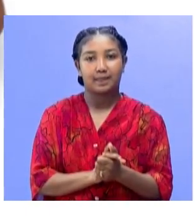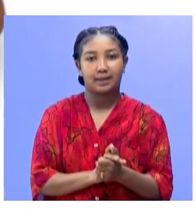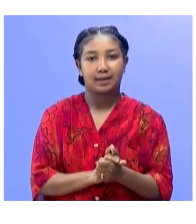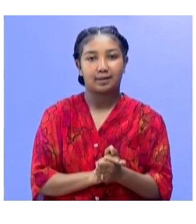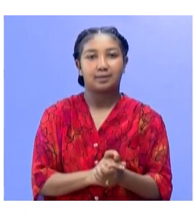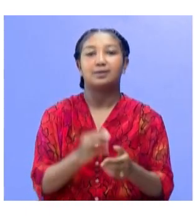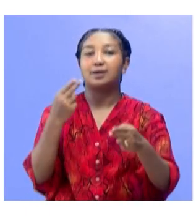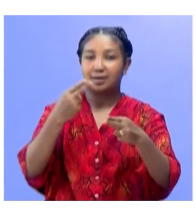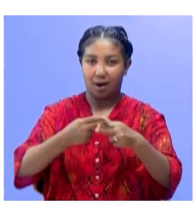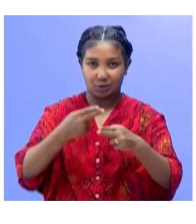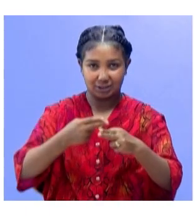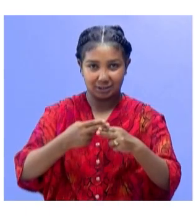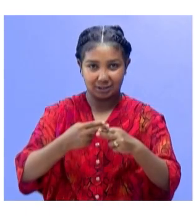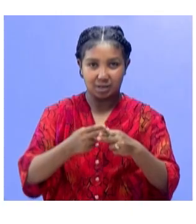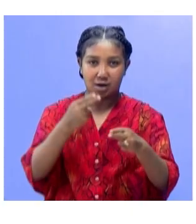a noun.